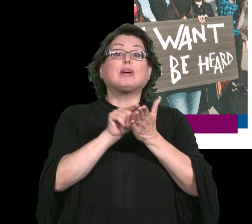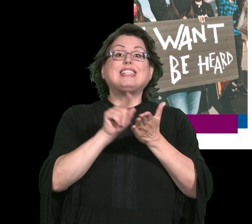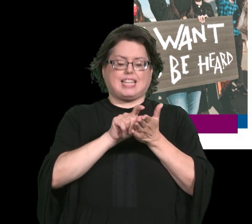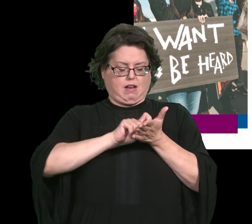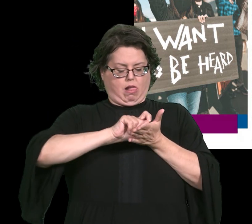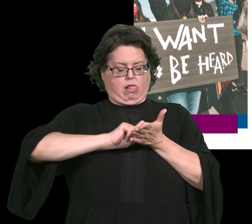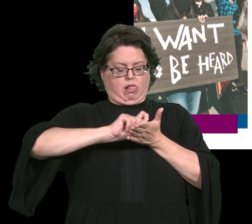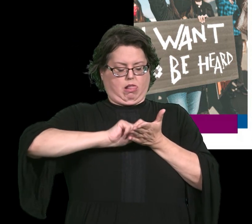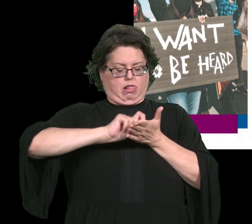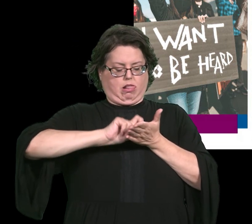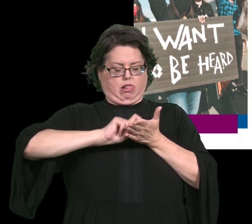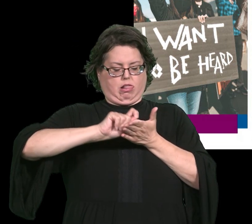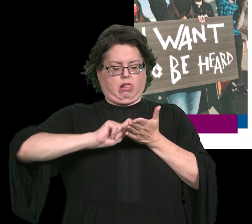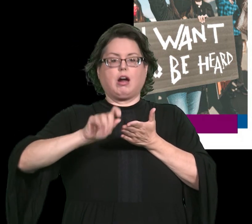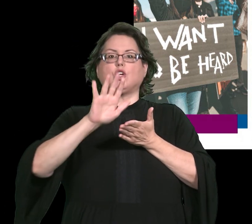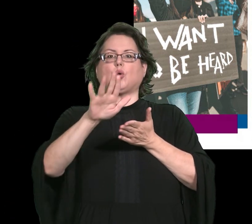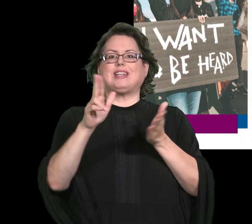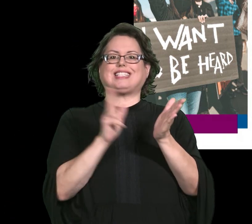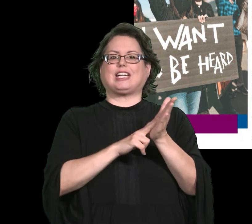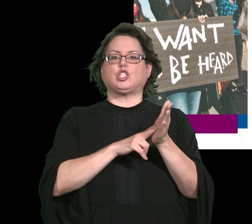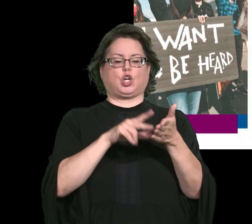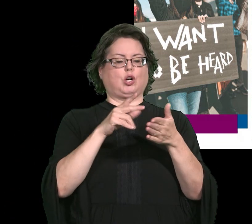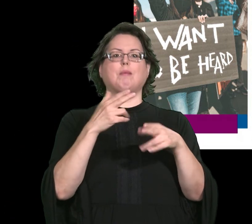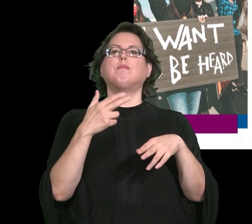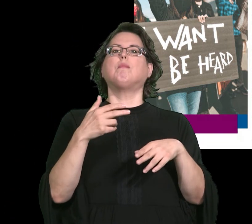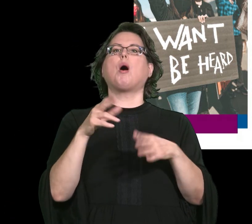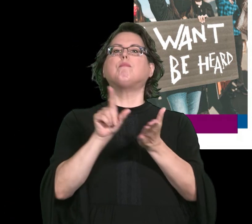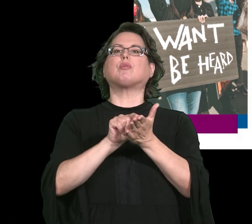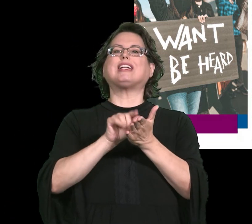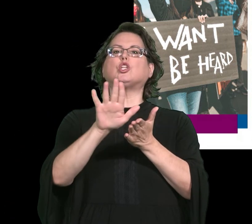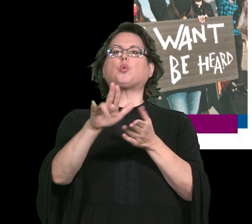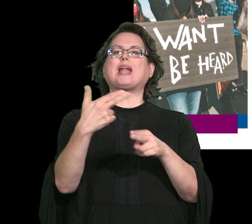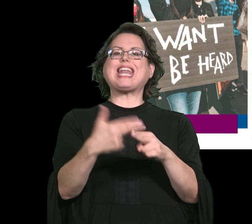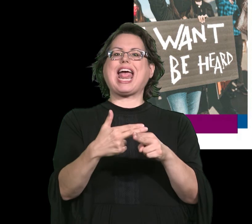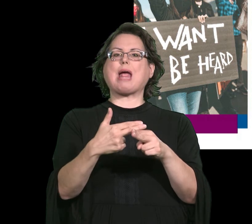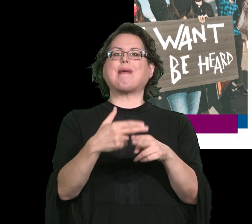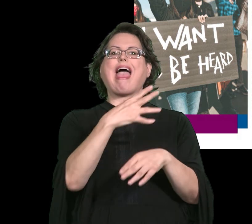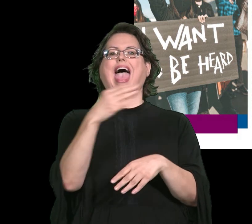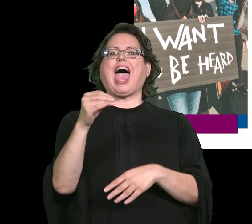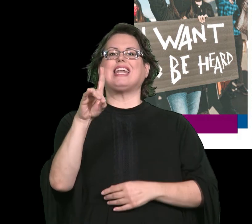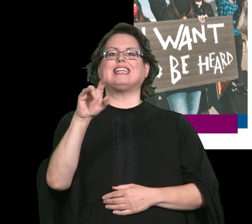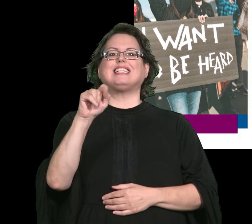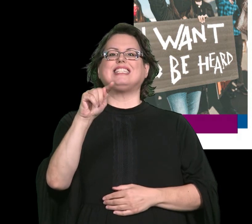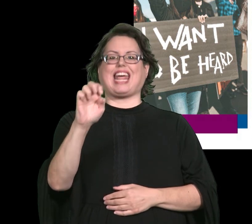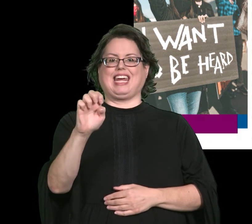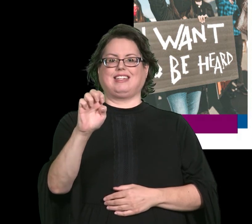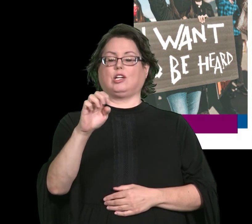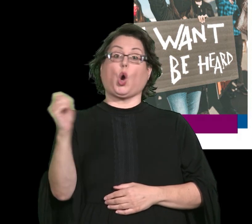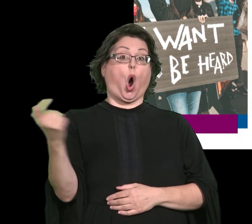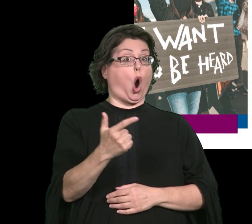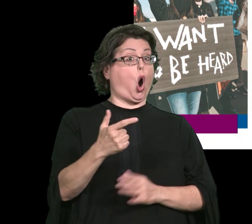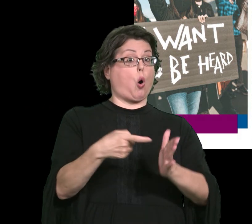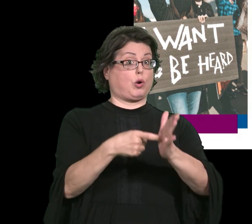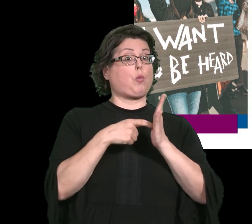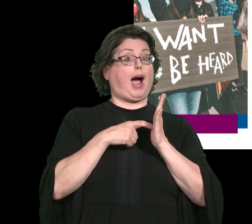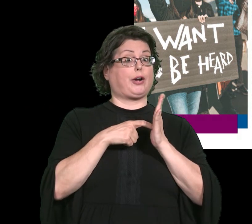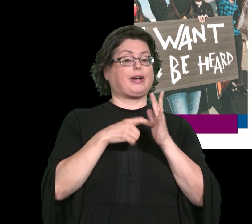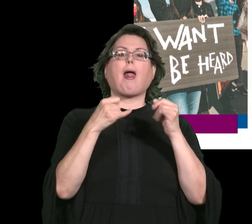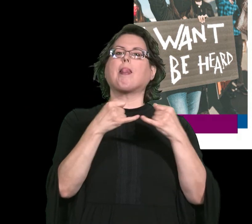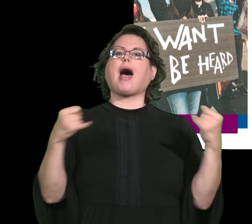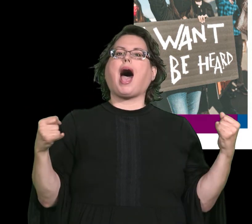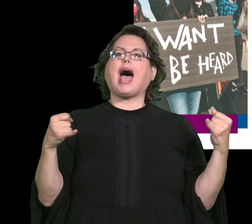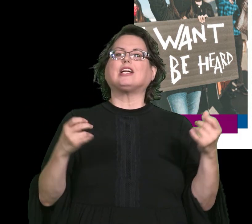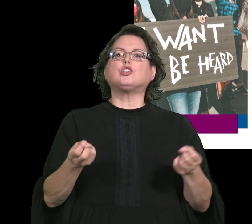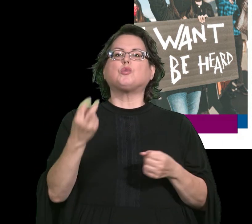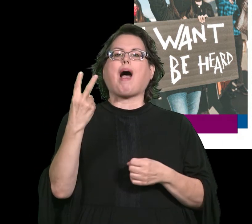signature in the box, print your name and the date below the box. All are required. Line 12, complete this